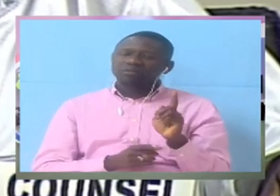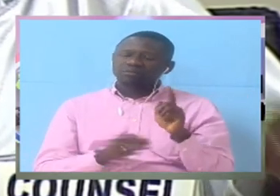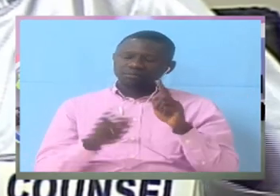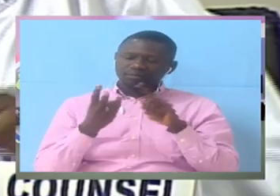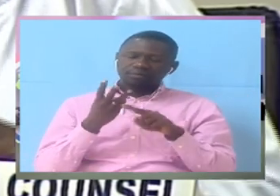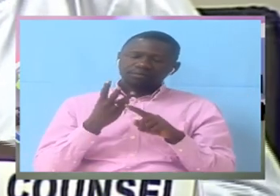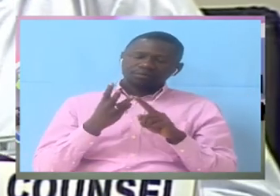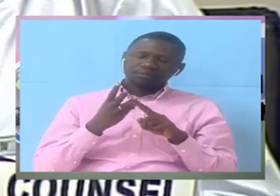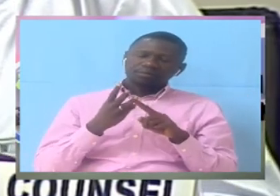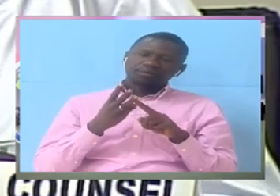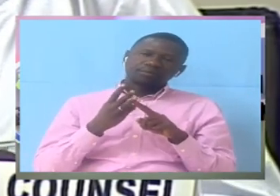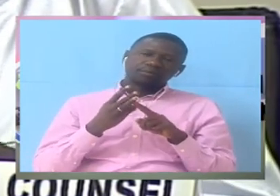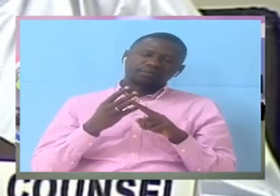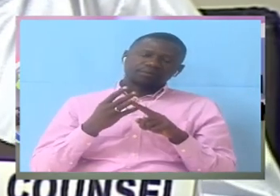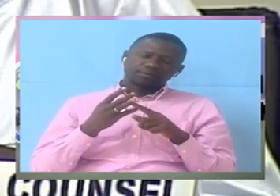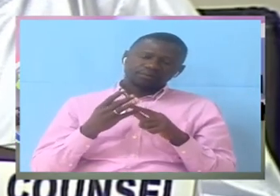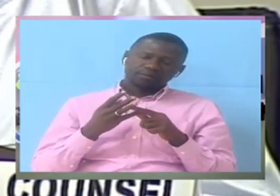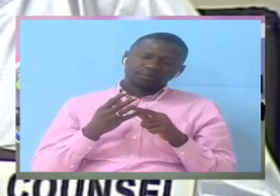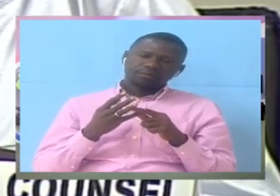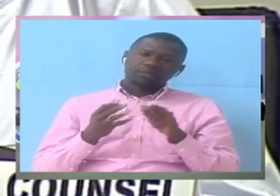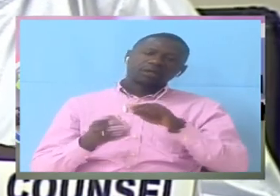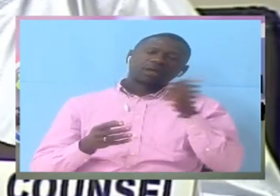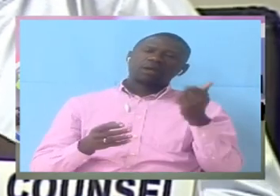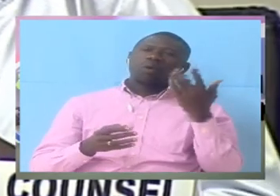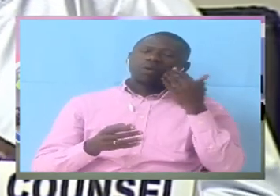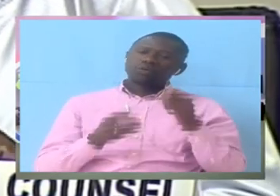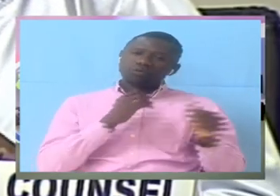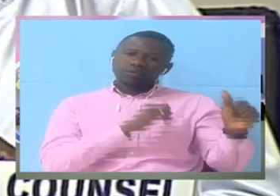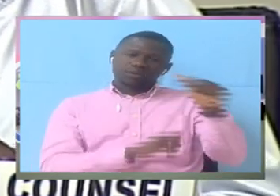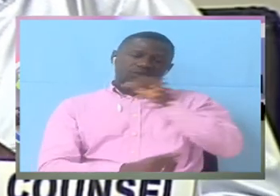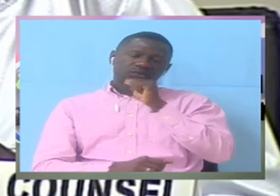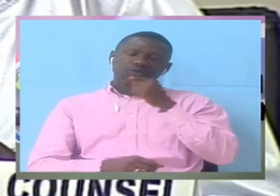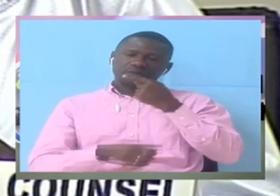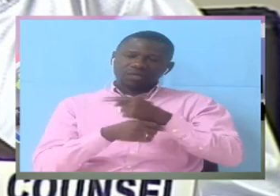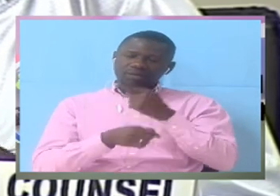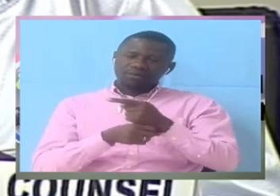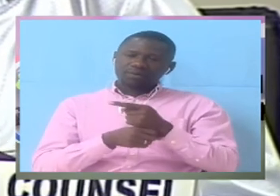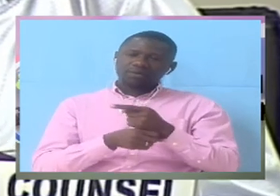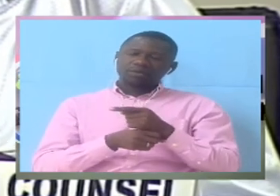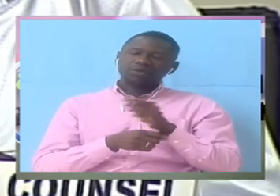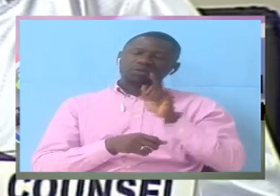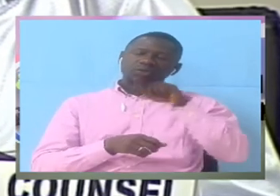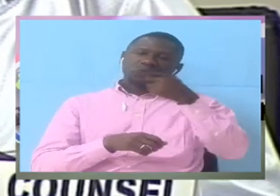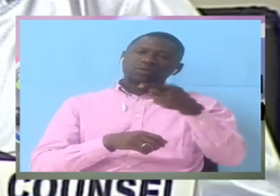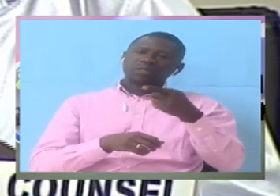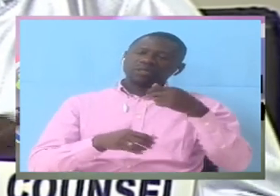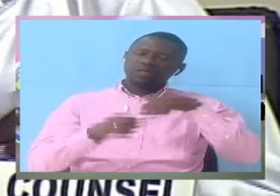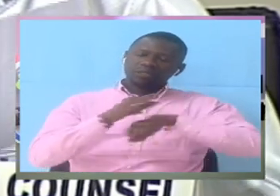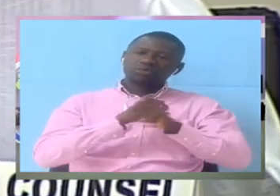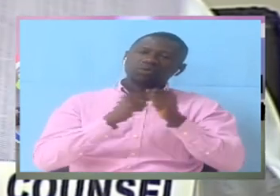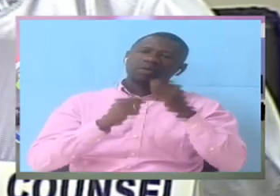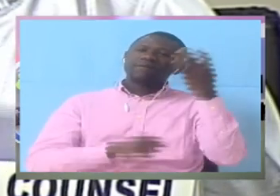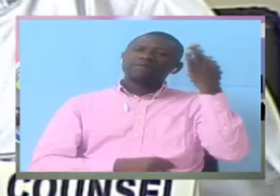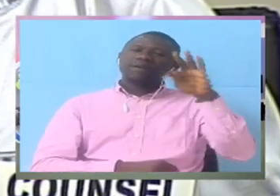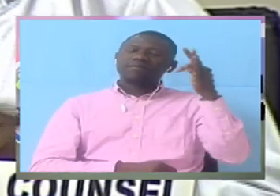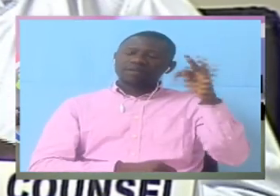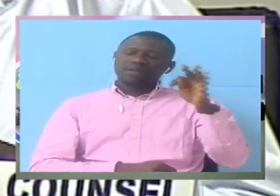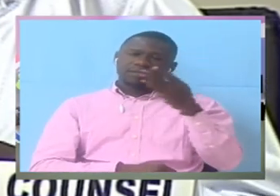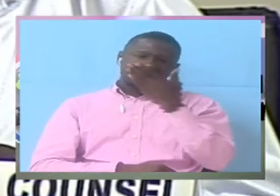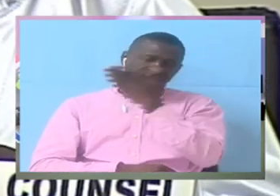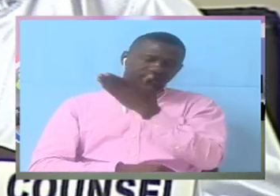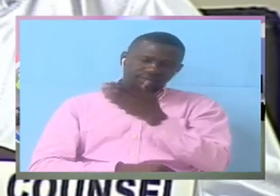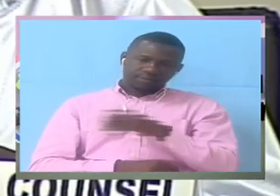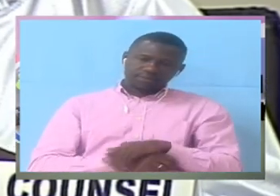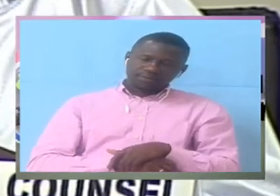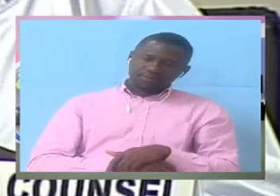o tamo kono. And when you returned and your foray into Farafenye. Anin kabri